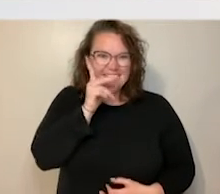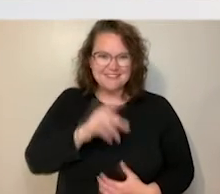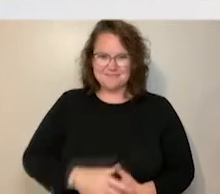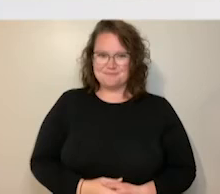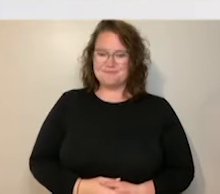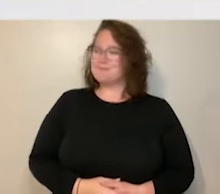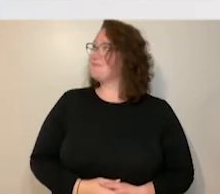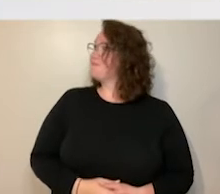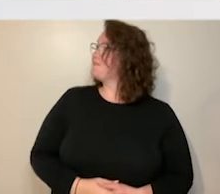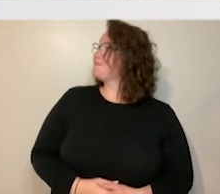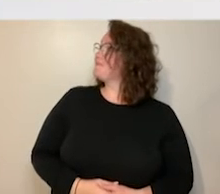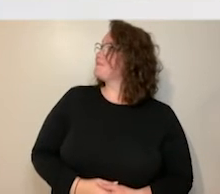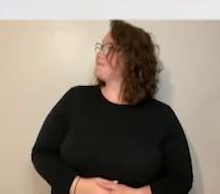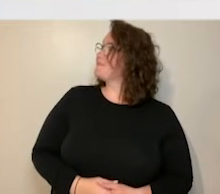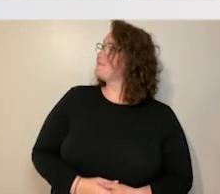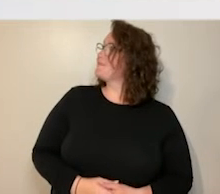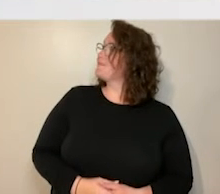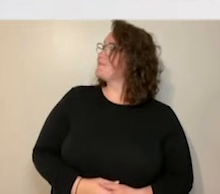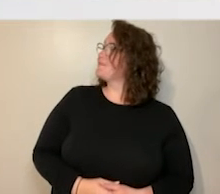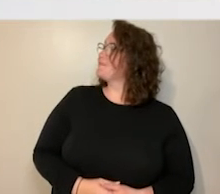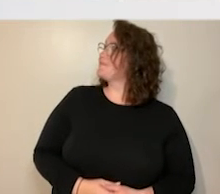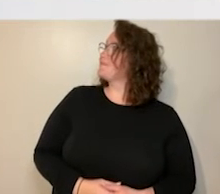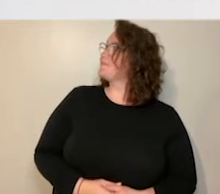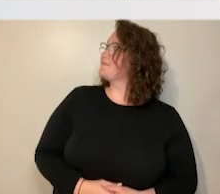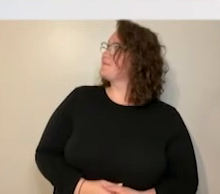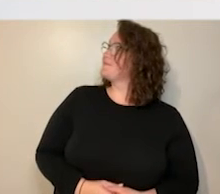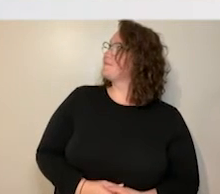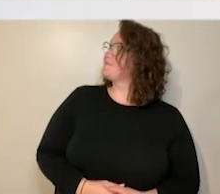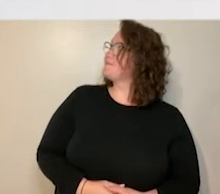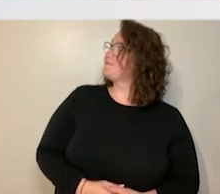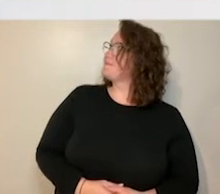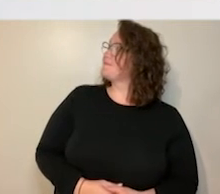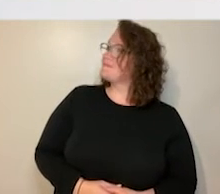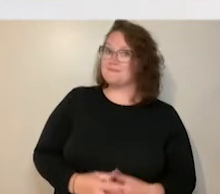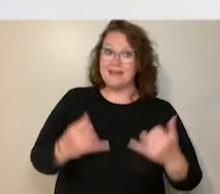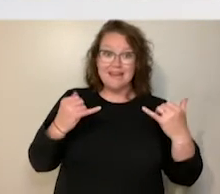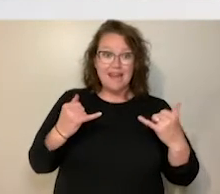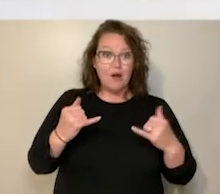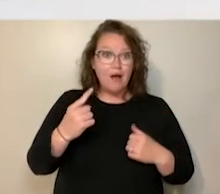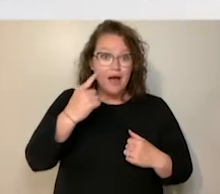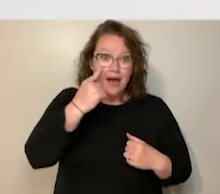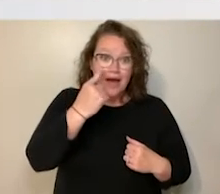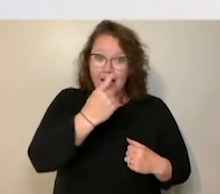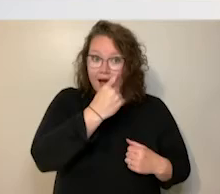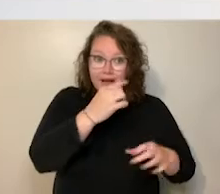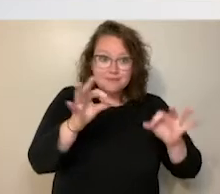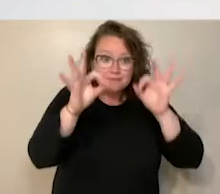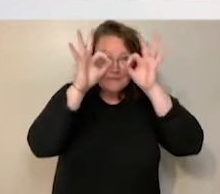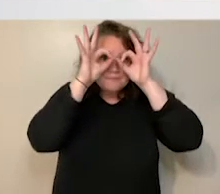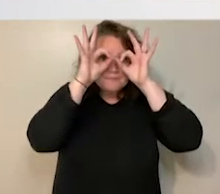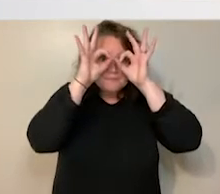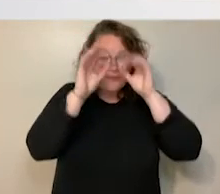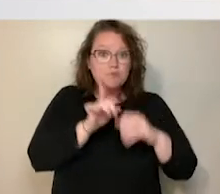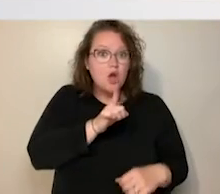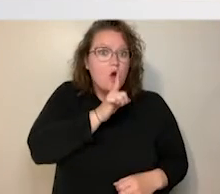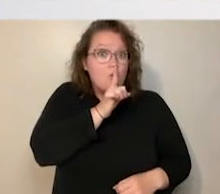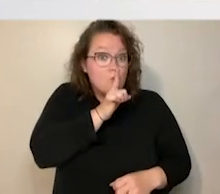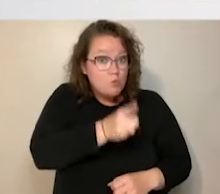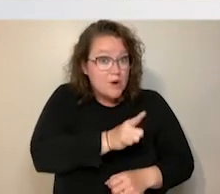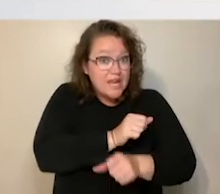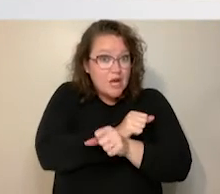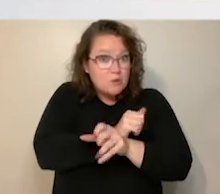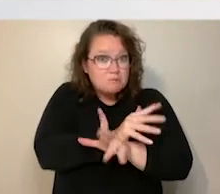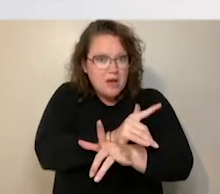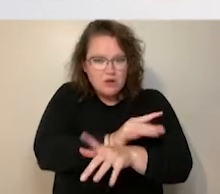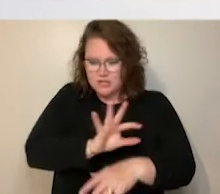And now I'm going to give my spider some eyes. Now, real spiders, oops, sit him there on his web. He's going to